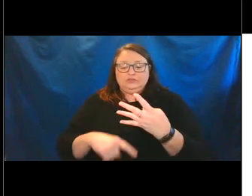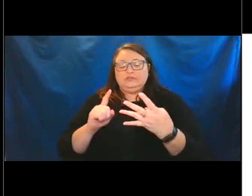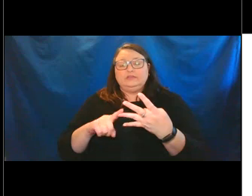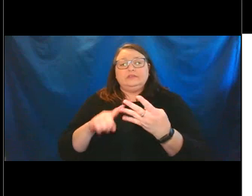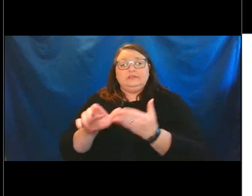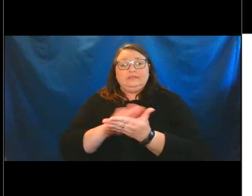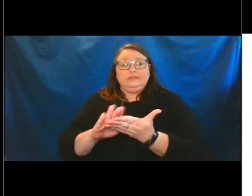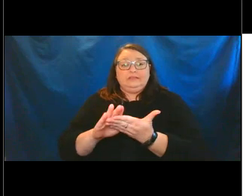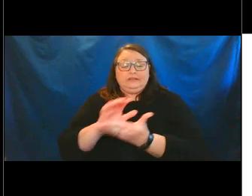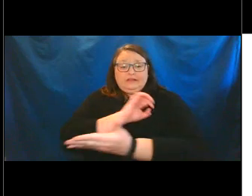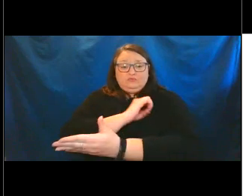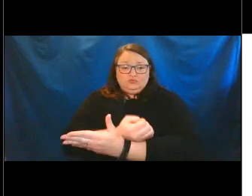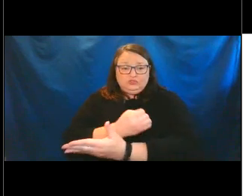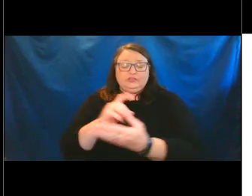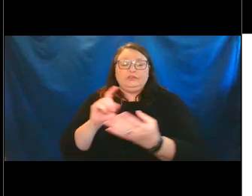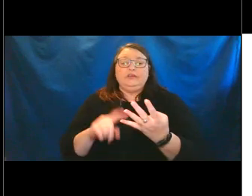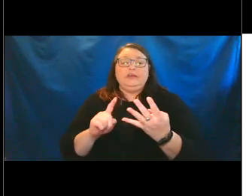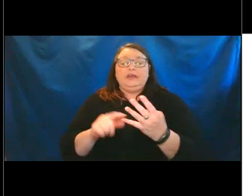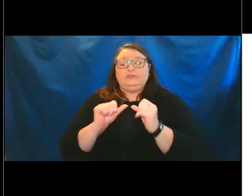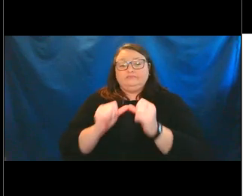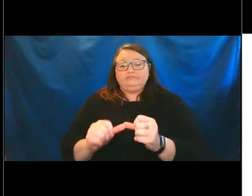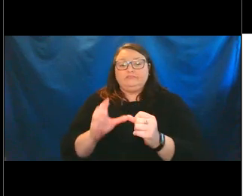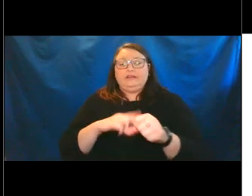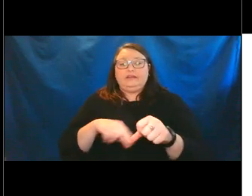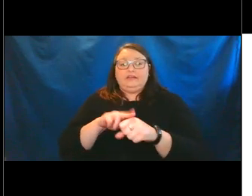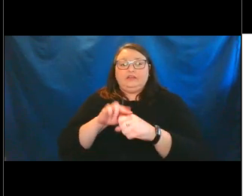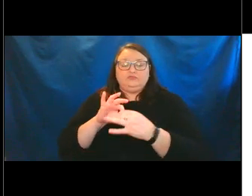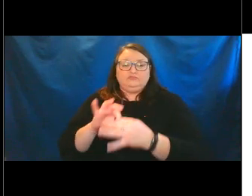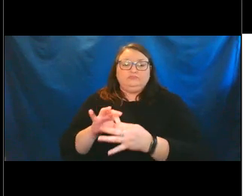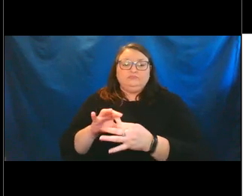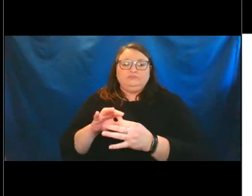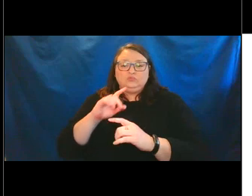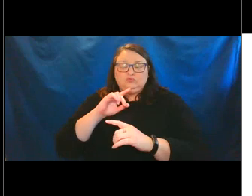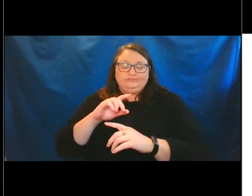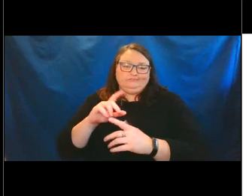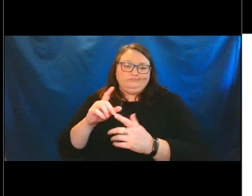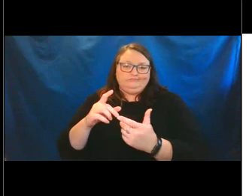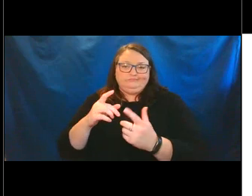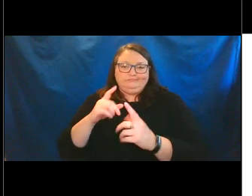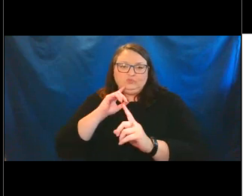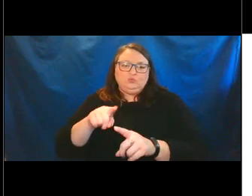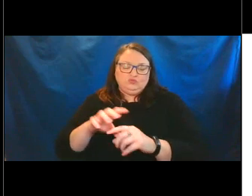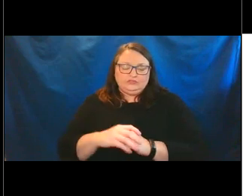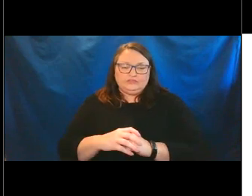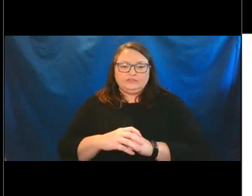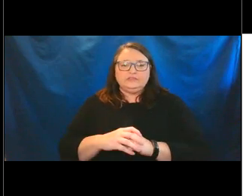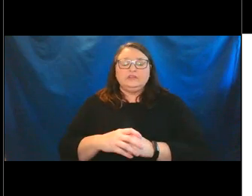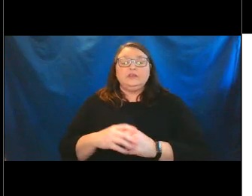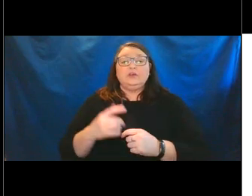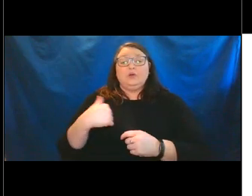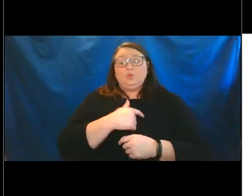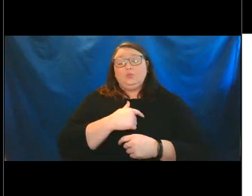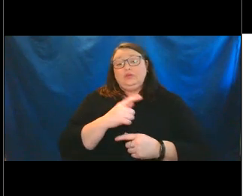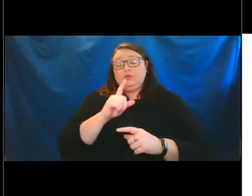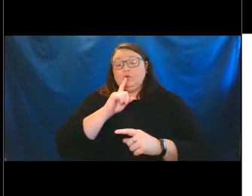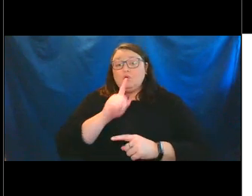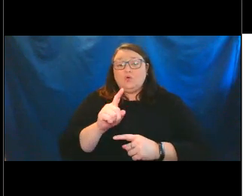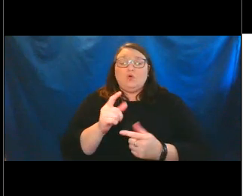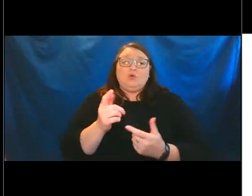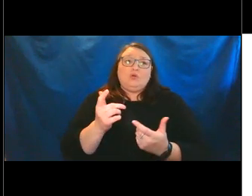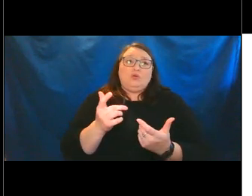we are in the midst of finalizing that Green New Deal Workforce Needs Assessment, we are not waiting for it. We